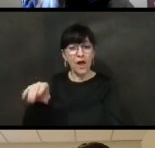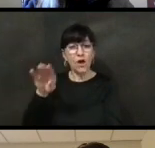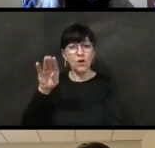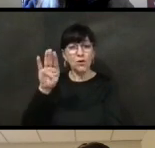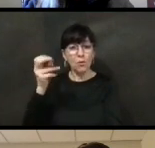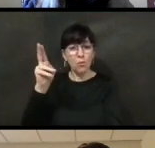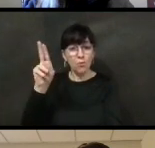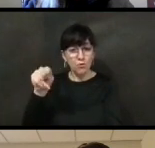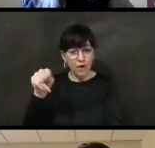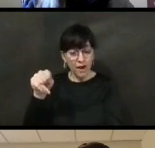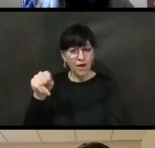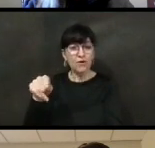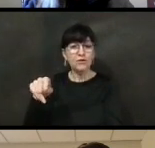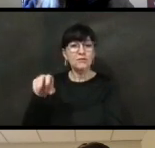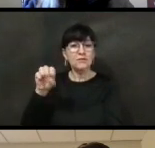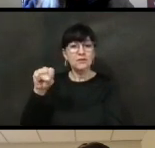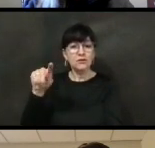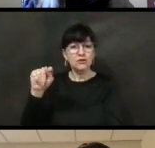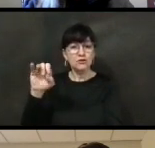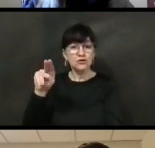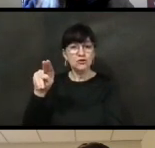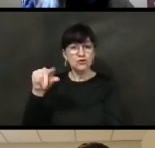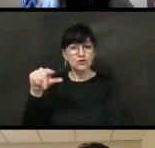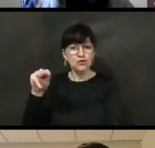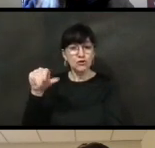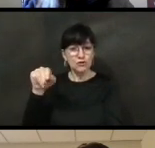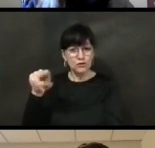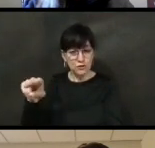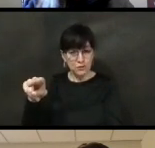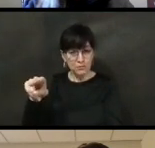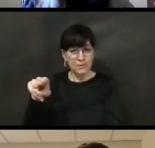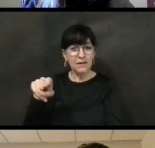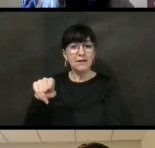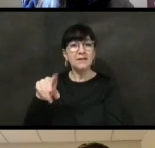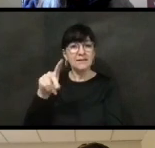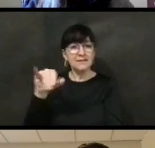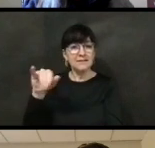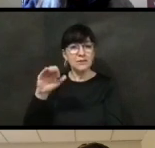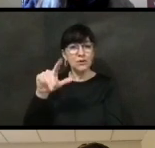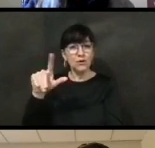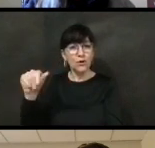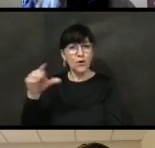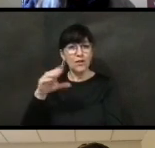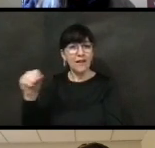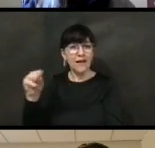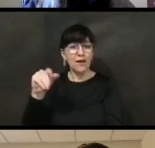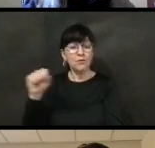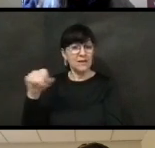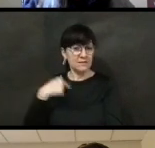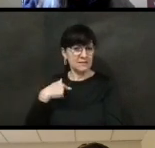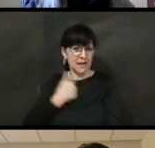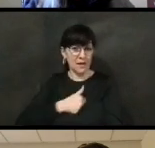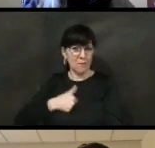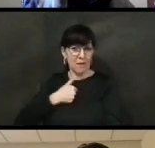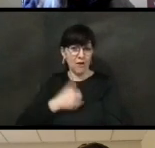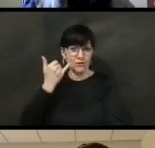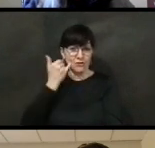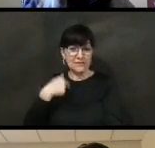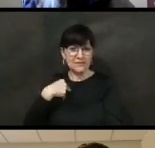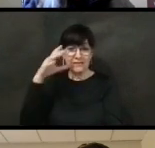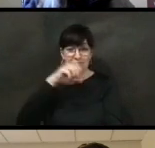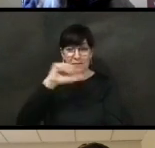Sturgeon, Cloutier, Delgado, Sokola, and Walsh. And I apologize if we've missed any of the other senators. Also from our House